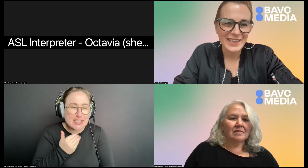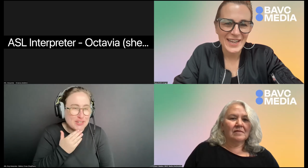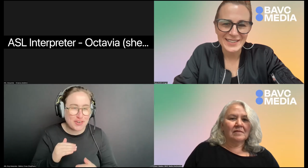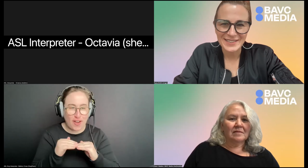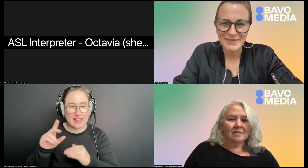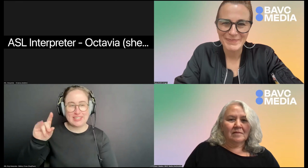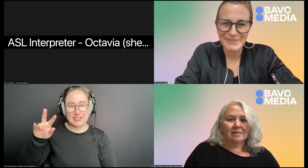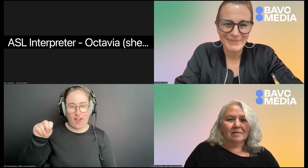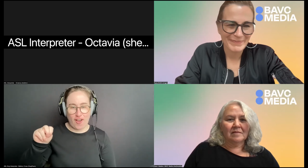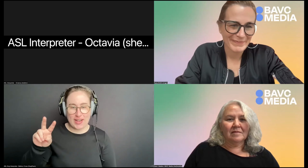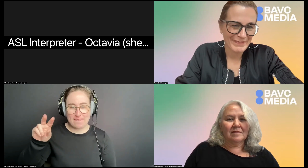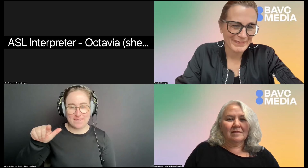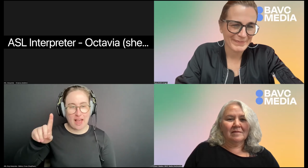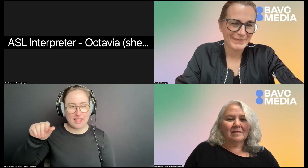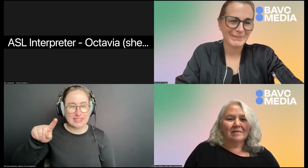Dawn Valadez.